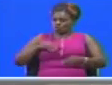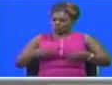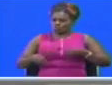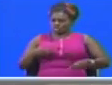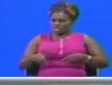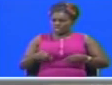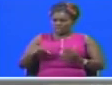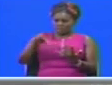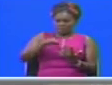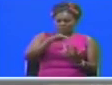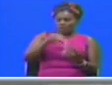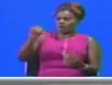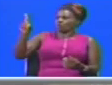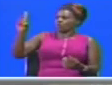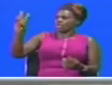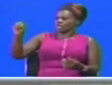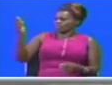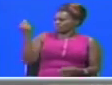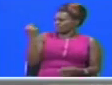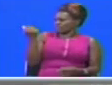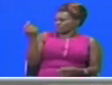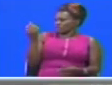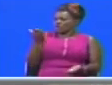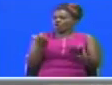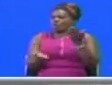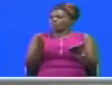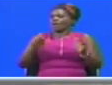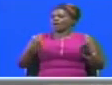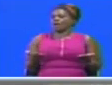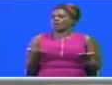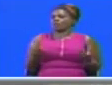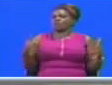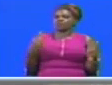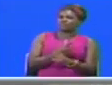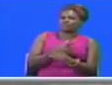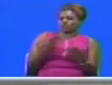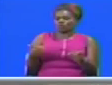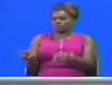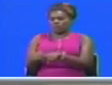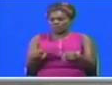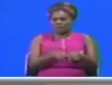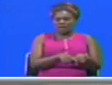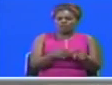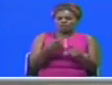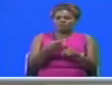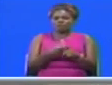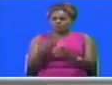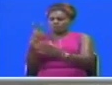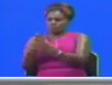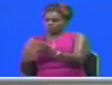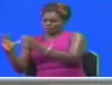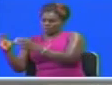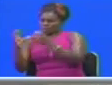primaries for ODM a few days ago. What comparisons, if different or similar, can you draw from both parties?